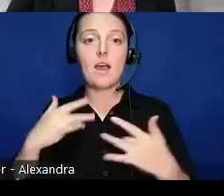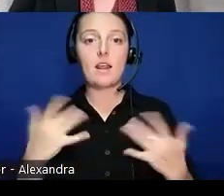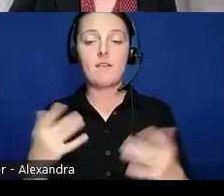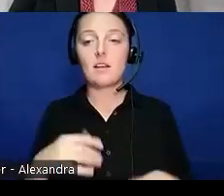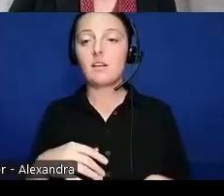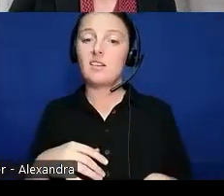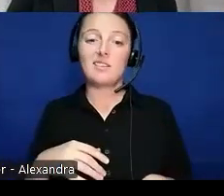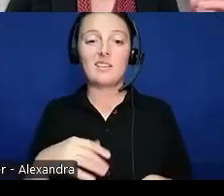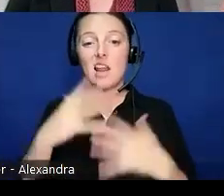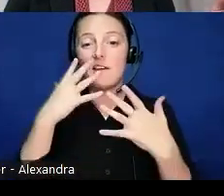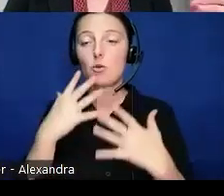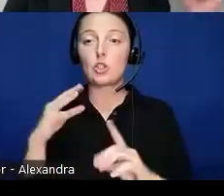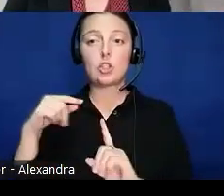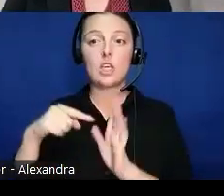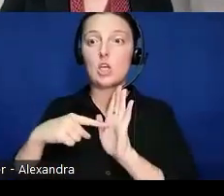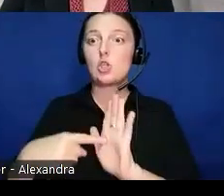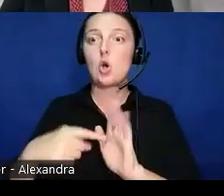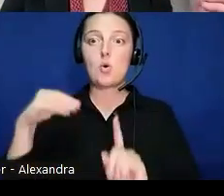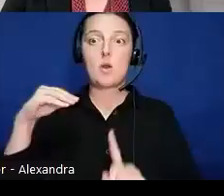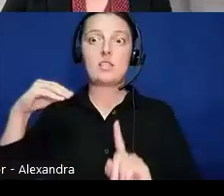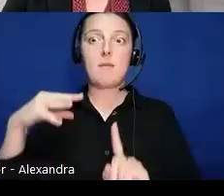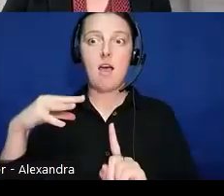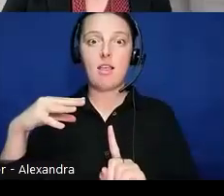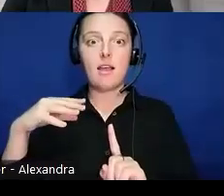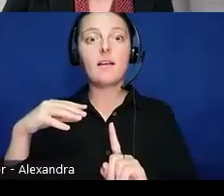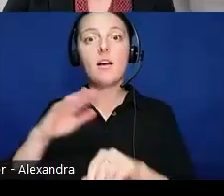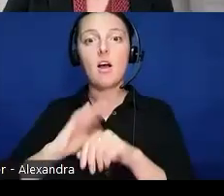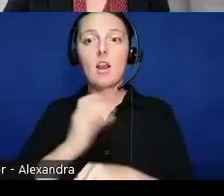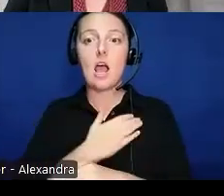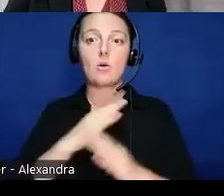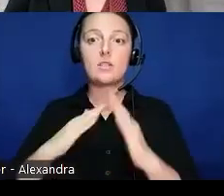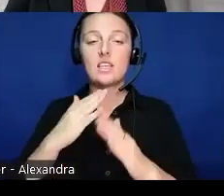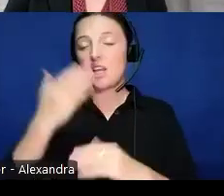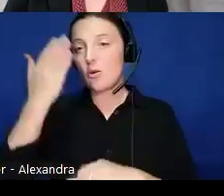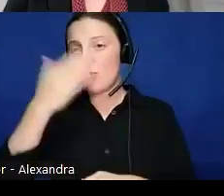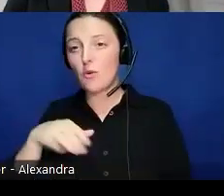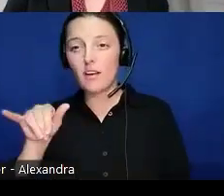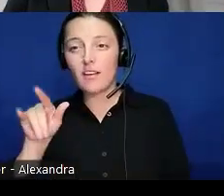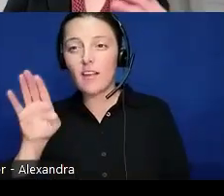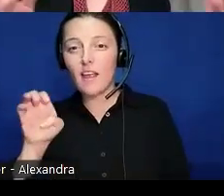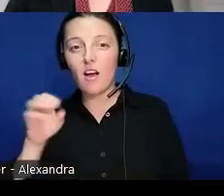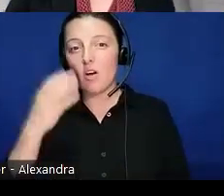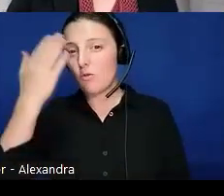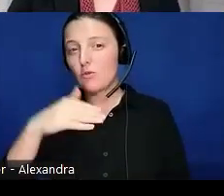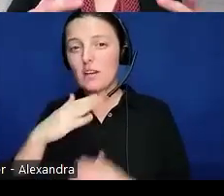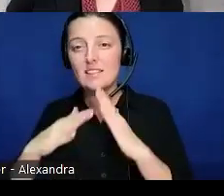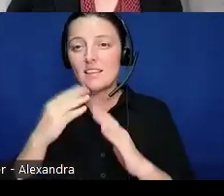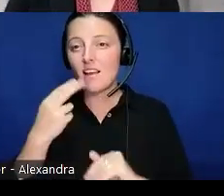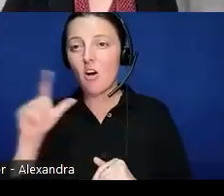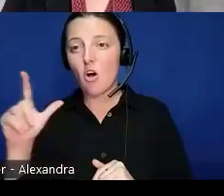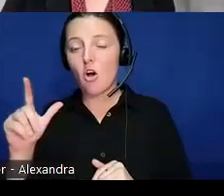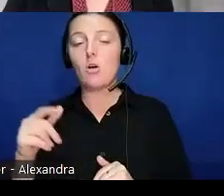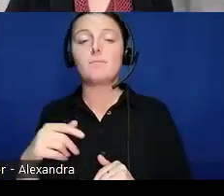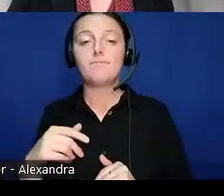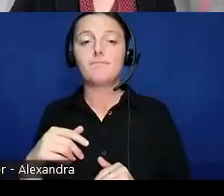on our city, and it was right in front of Yale, right in front of City Hall, and the state, I think, took notice of